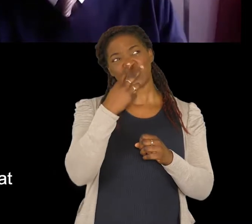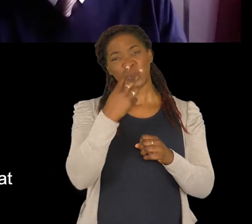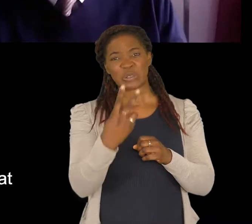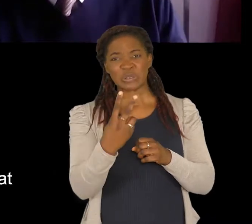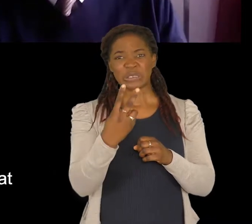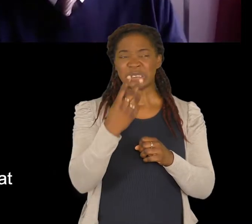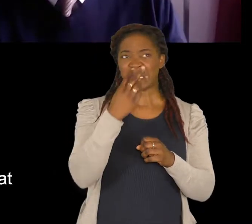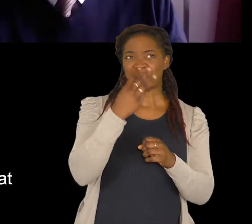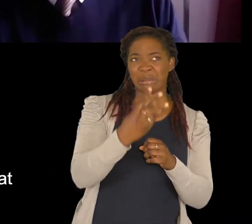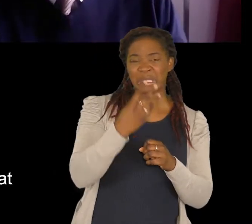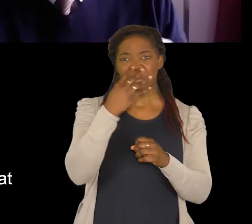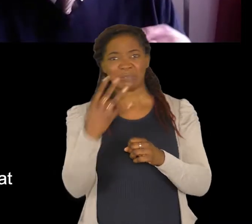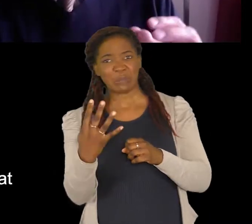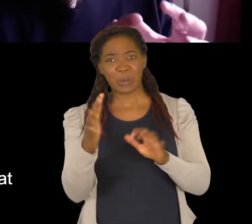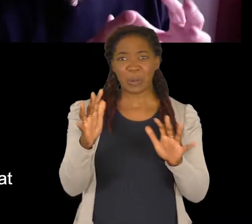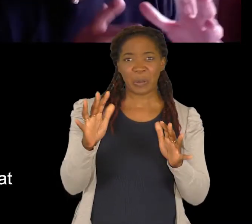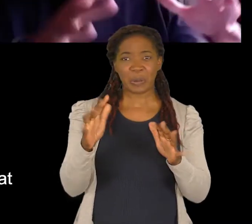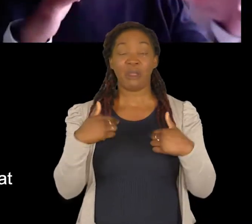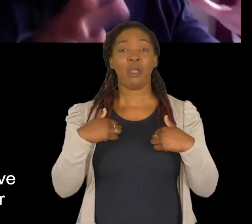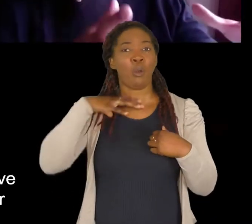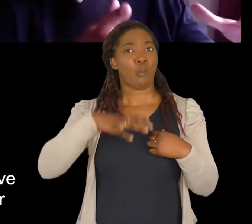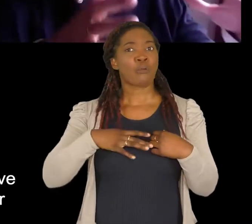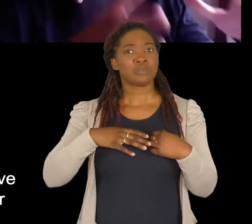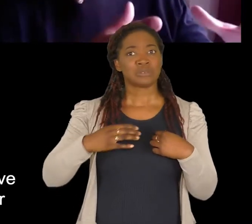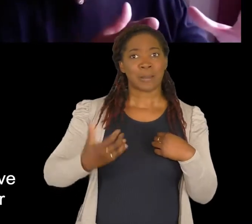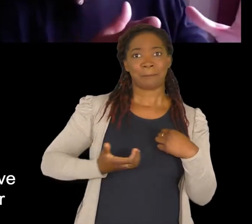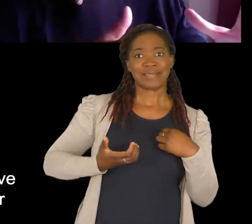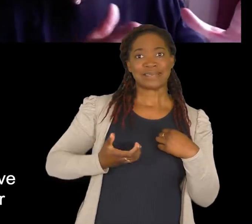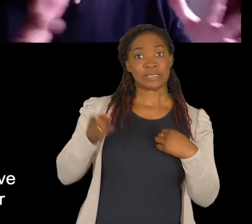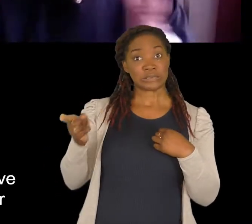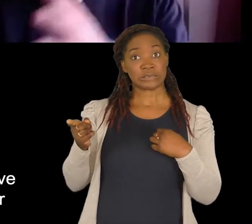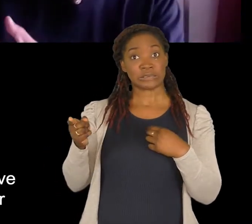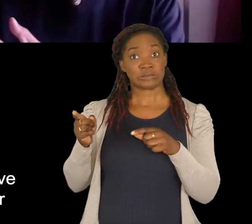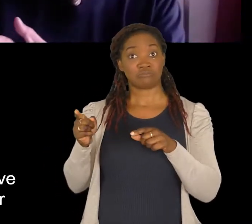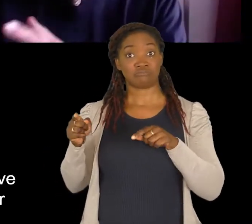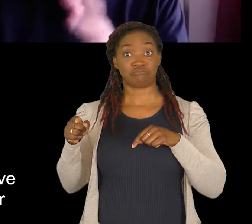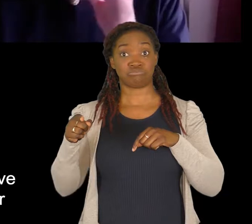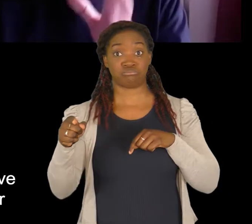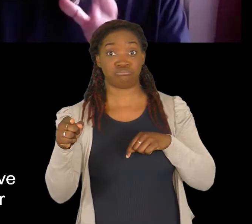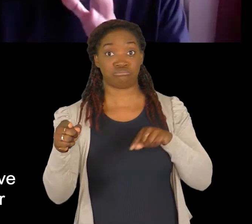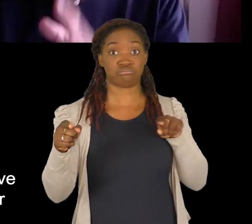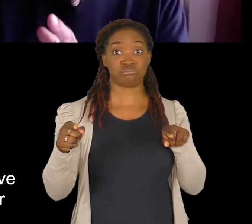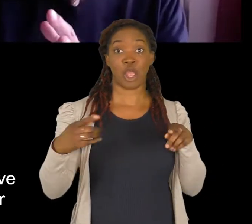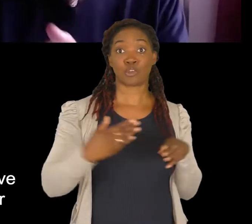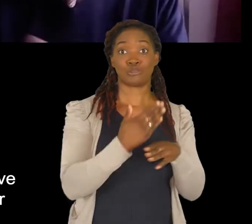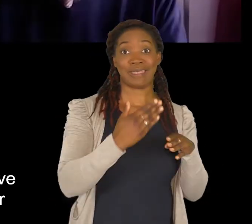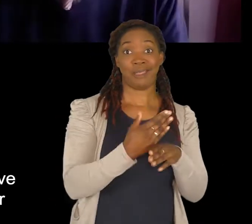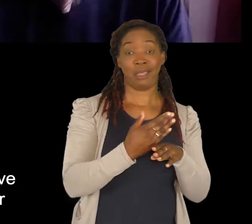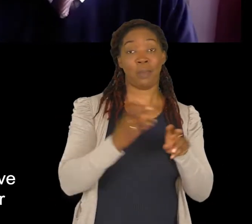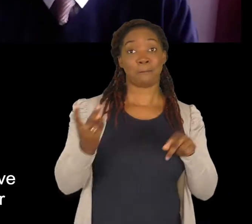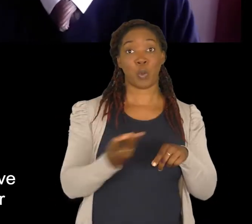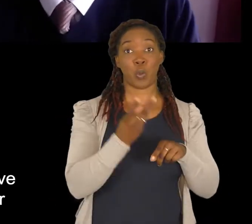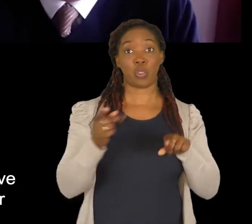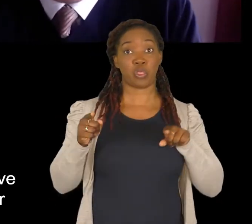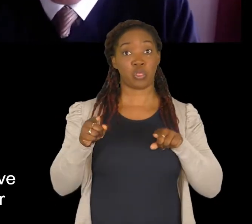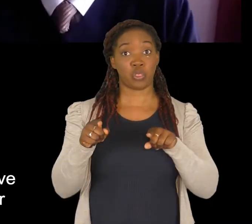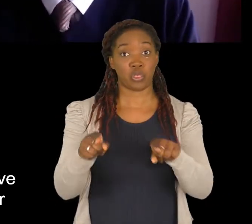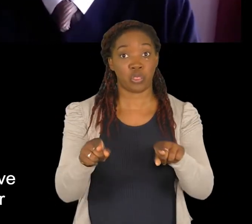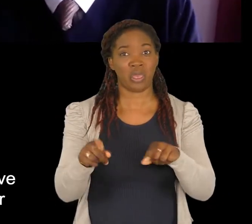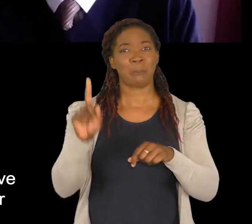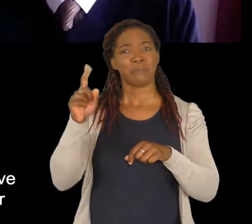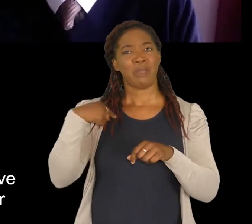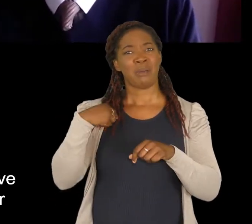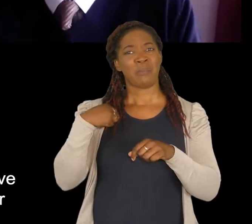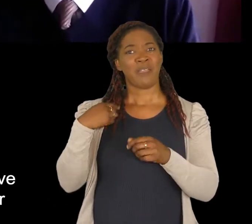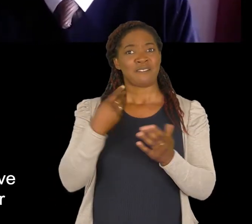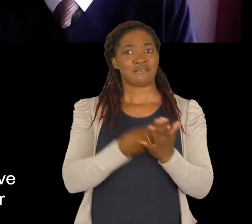years old at that point, Rosa, that I wanted to have a business on the side and I wanted to have a career. But my